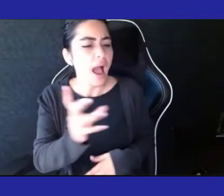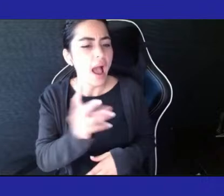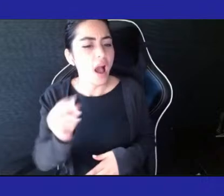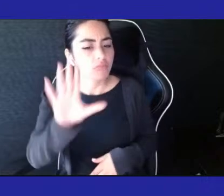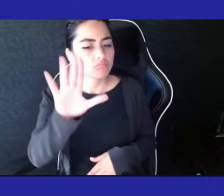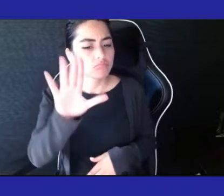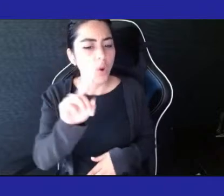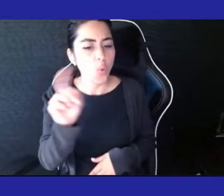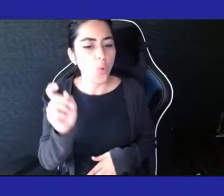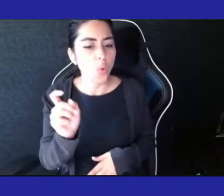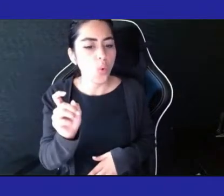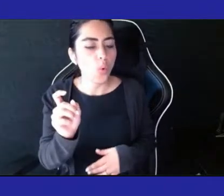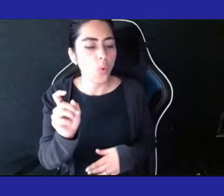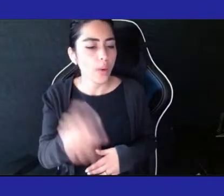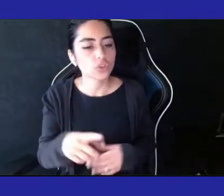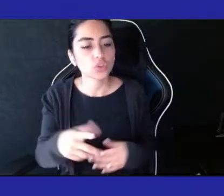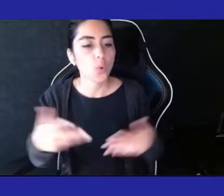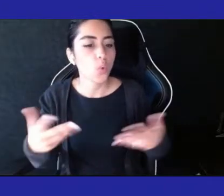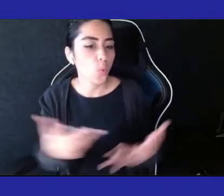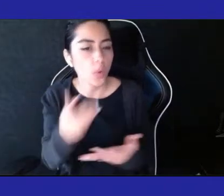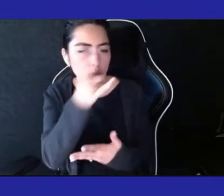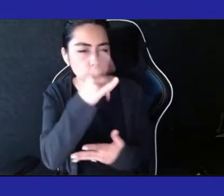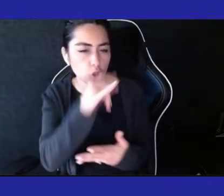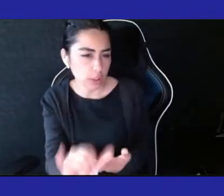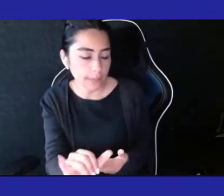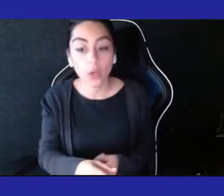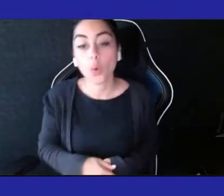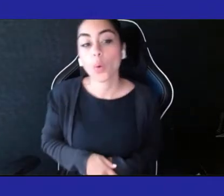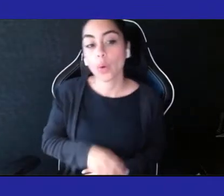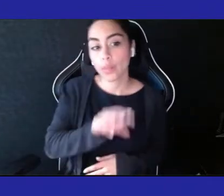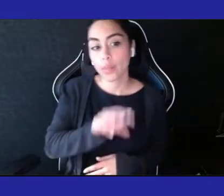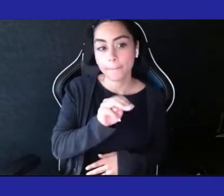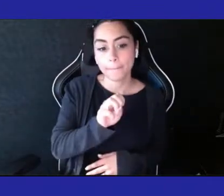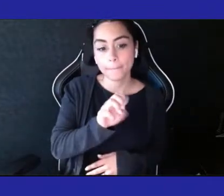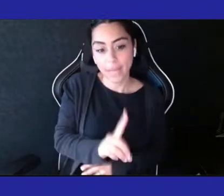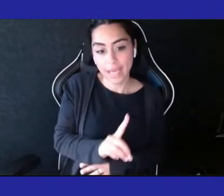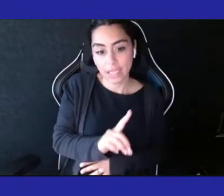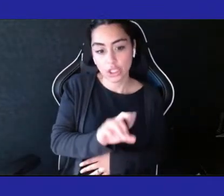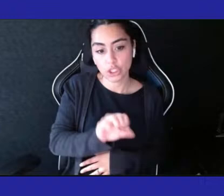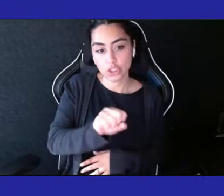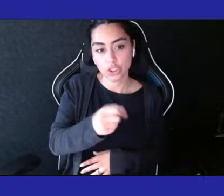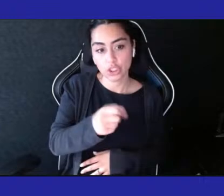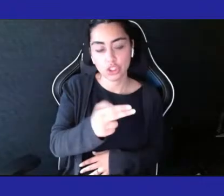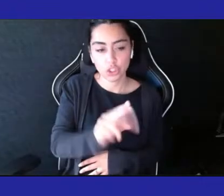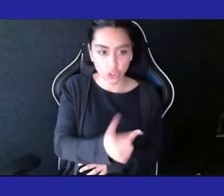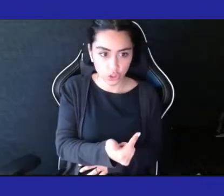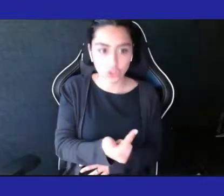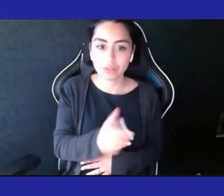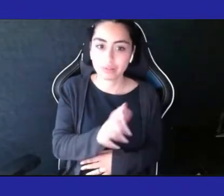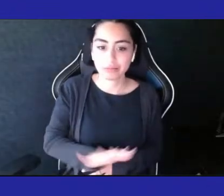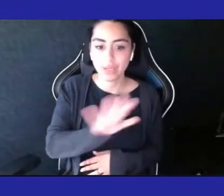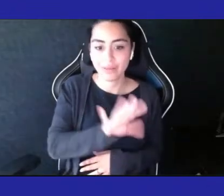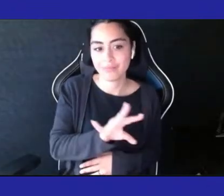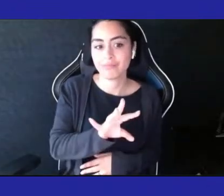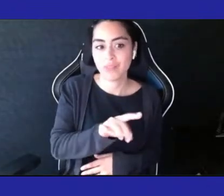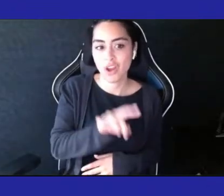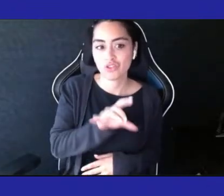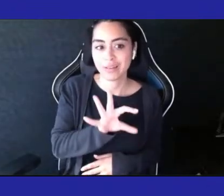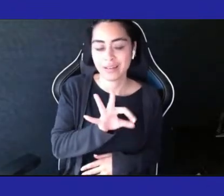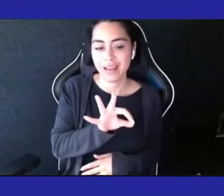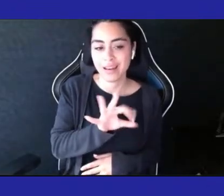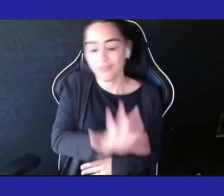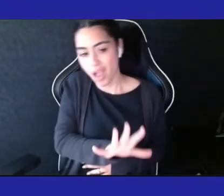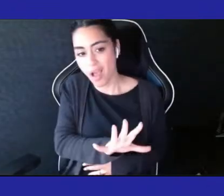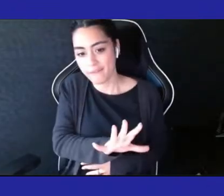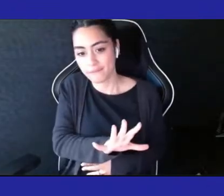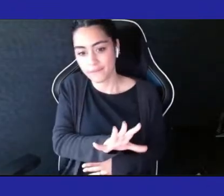that would look like now? Well, the med surge itself is running in most of the places Like 100%, 95. 95, yeah. I mean, it would run 100, except you have